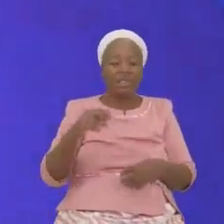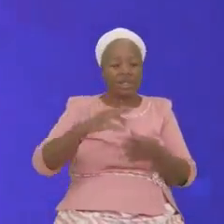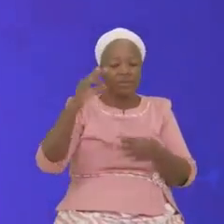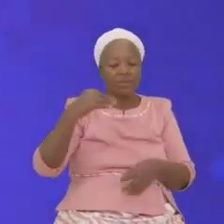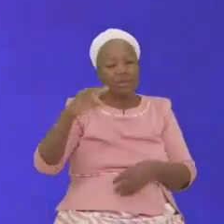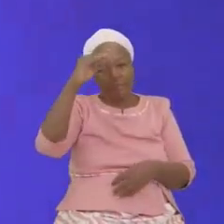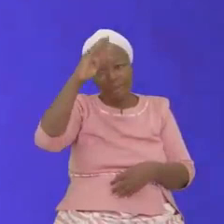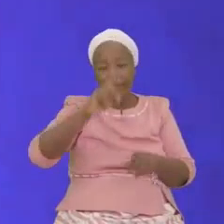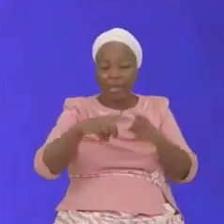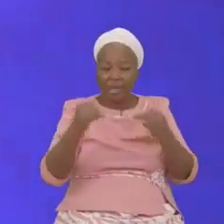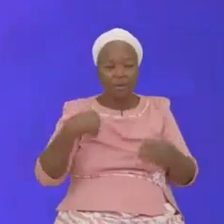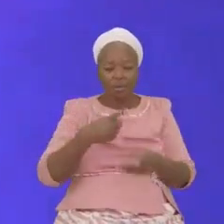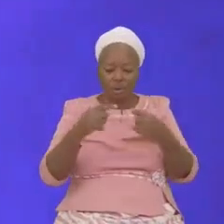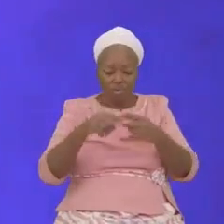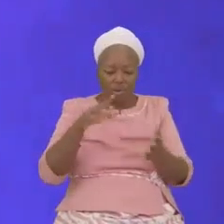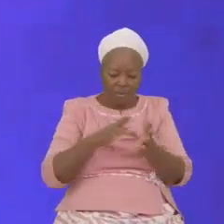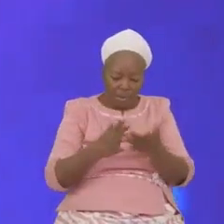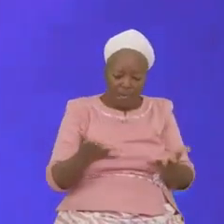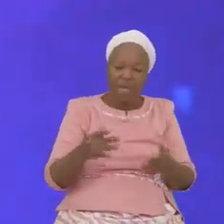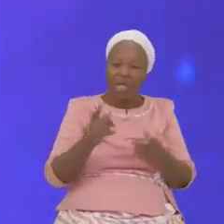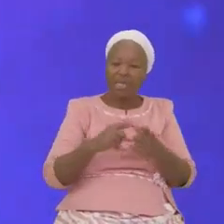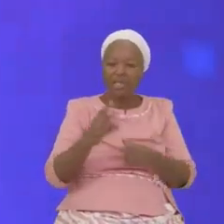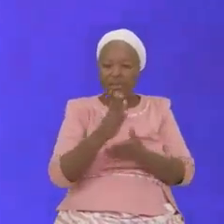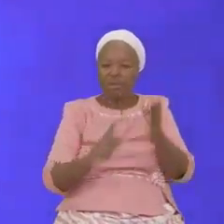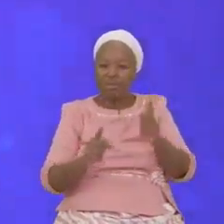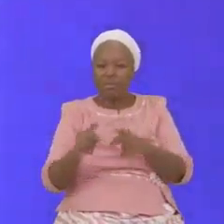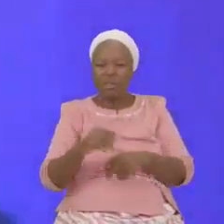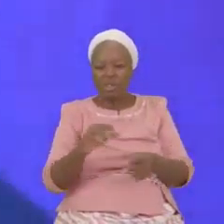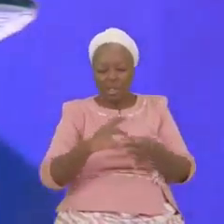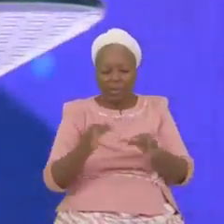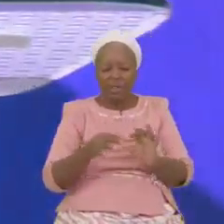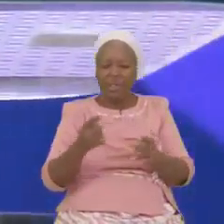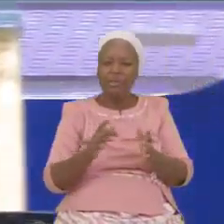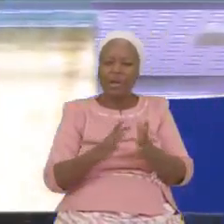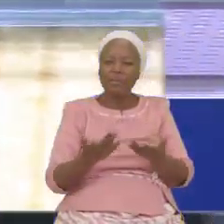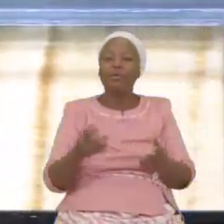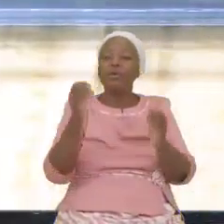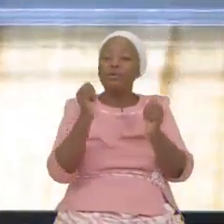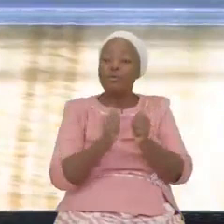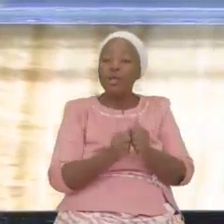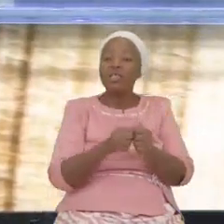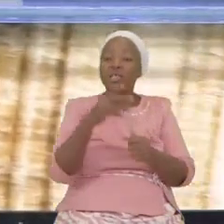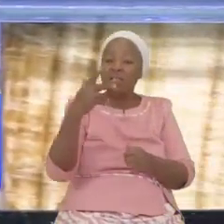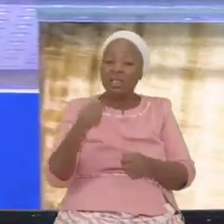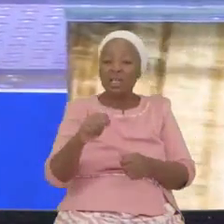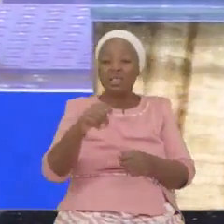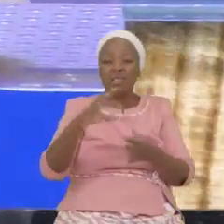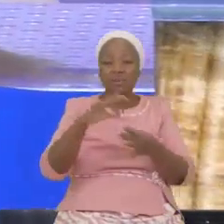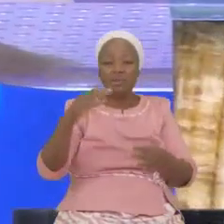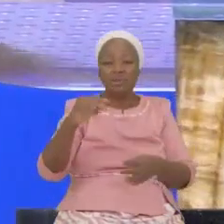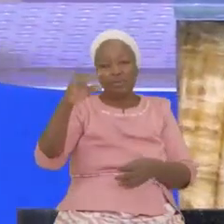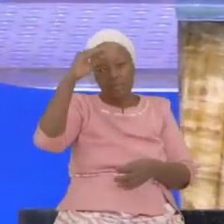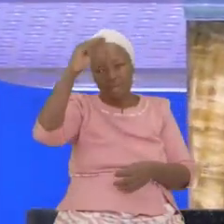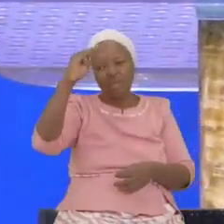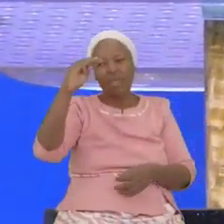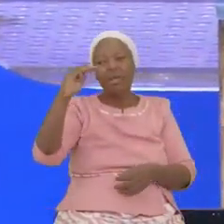But now we come to the Bible, and there are some people, they interpret the Bible with the spirit of